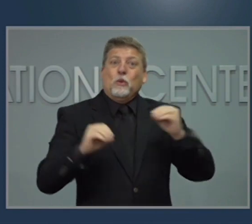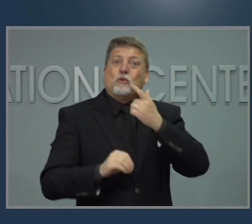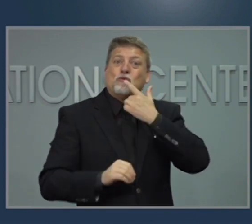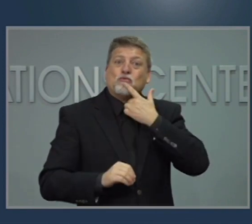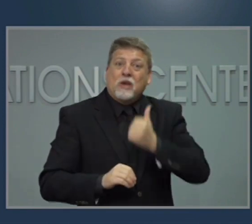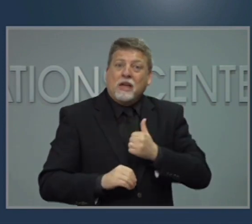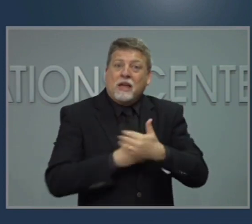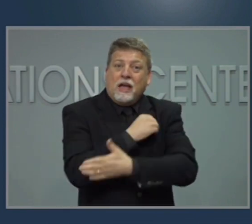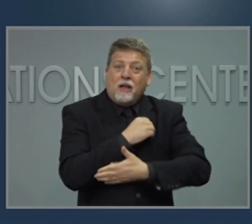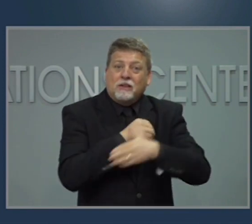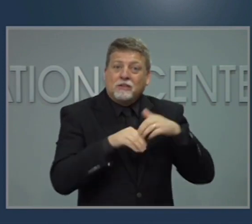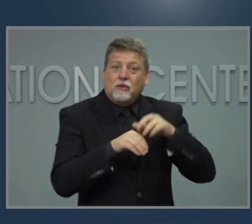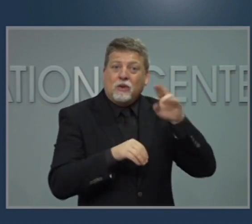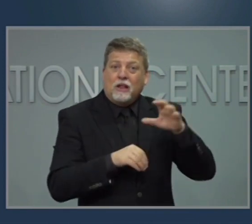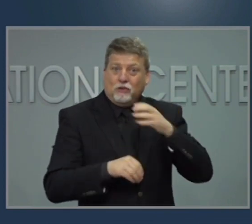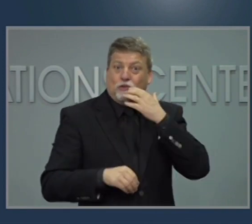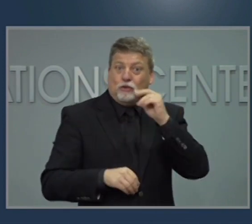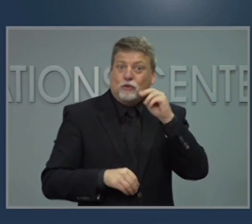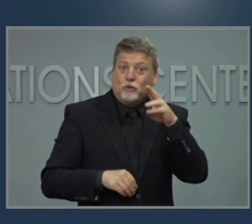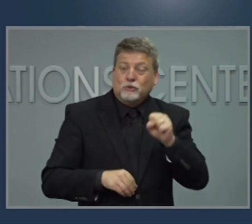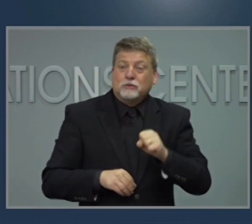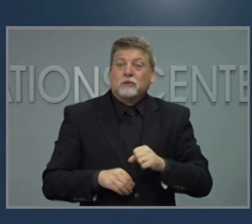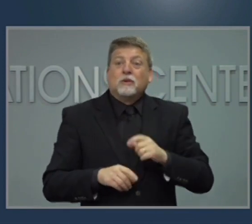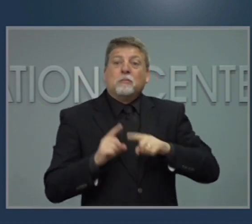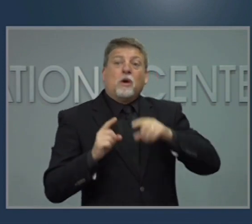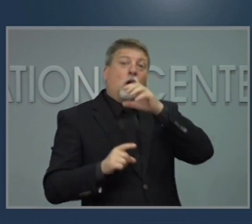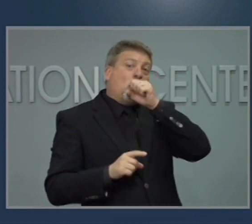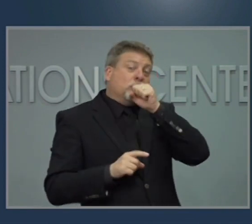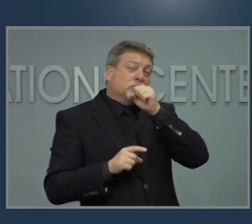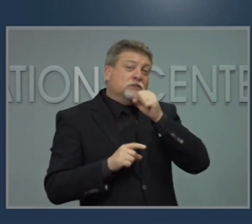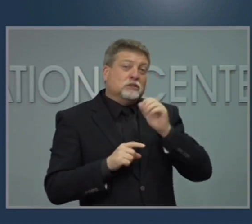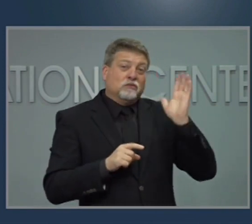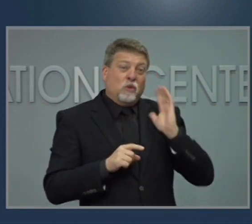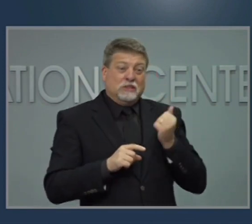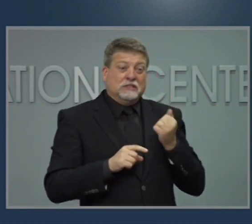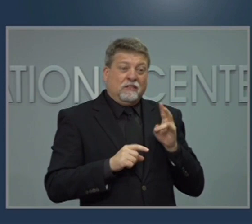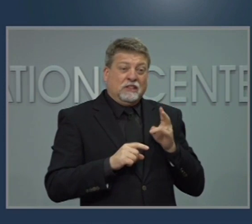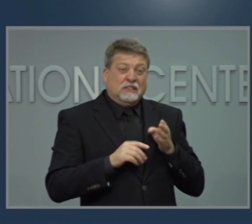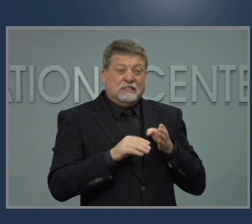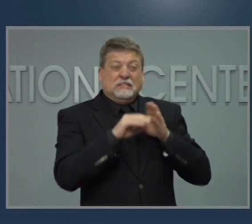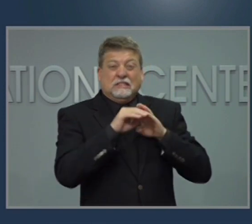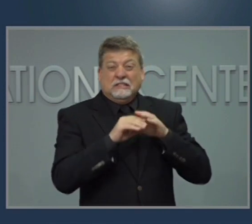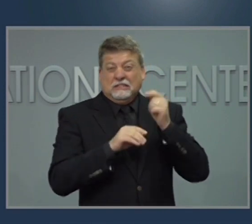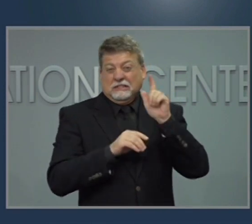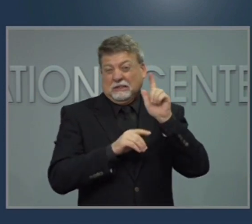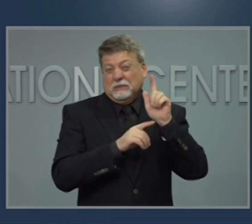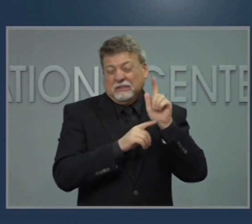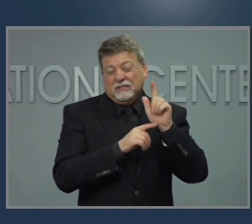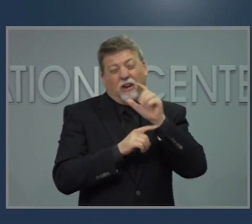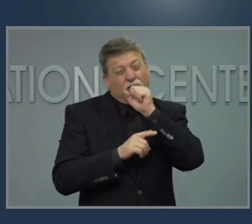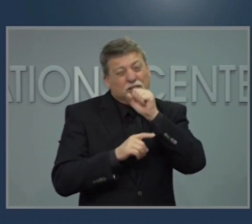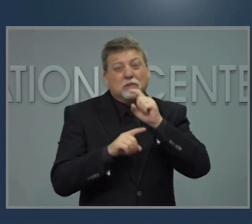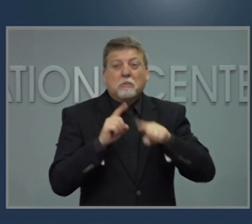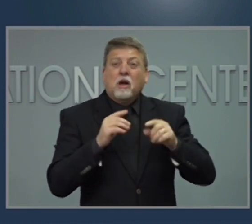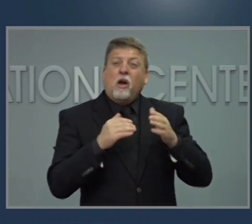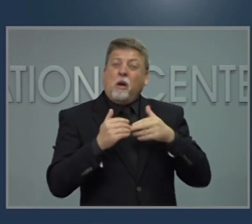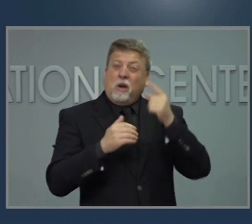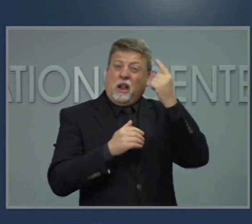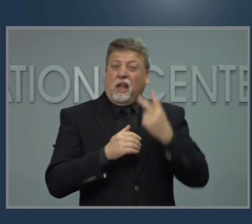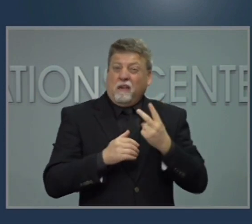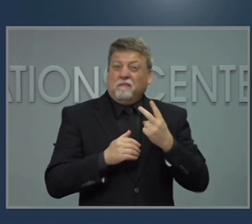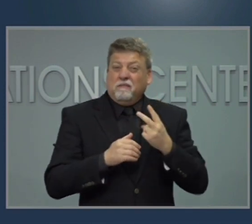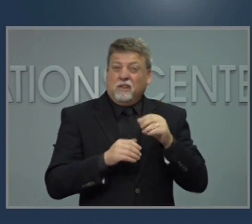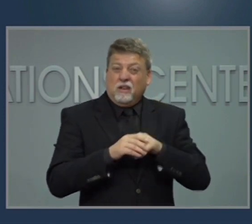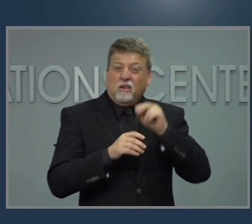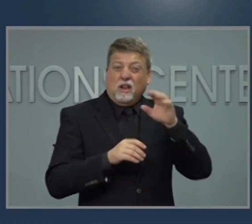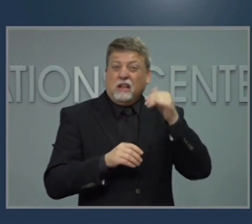news. While the number of orange counties increased from 21 from a previous 17, close to half of the counties in North Carolina are